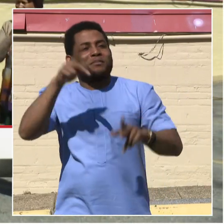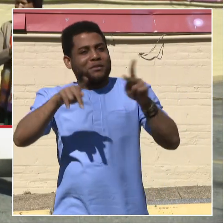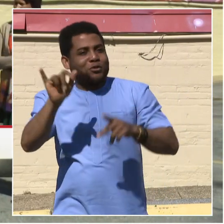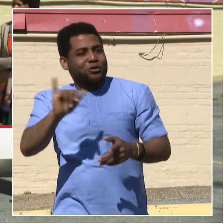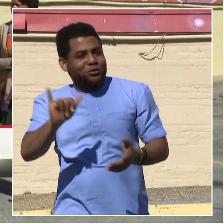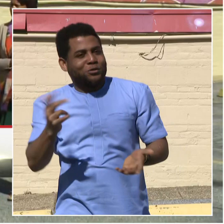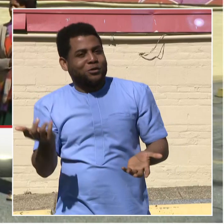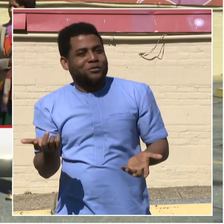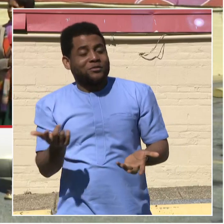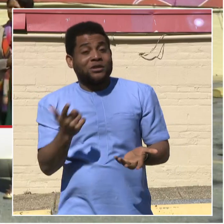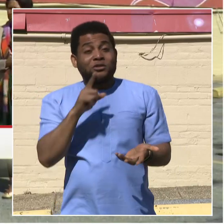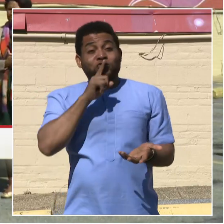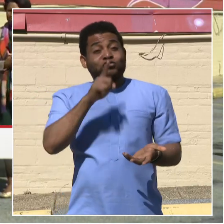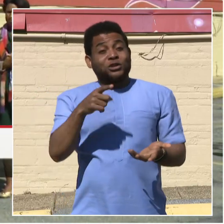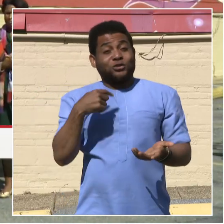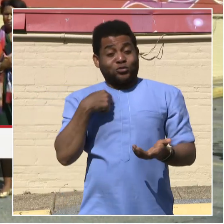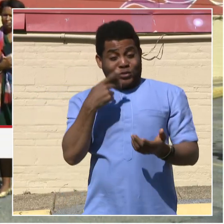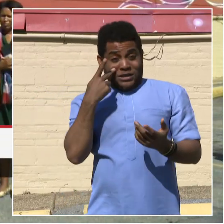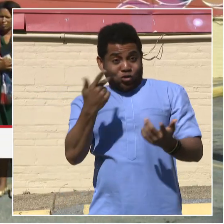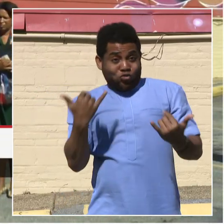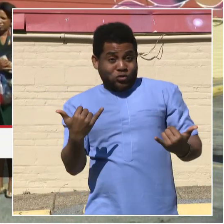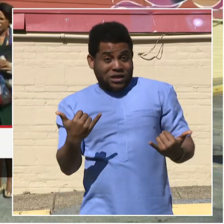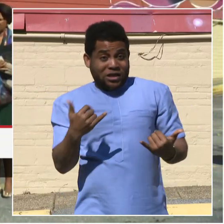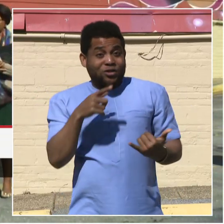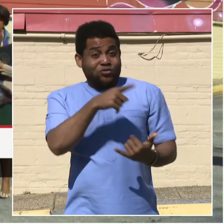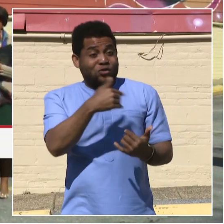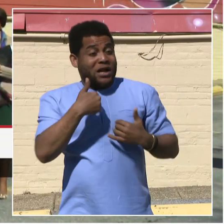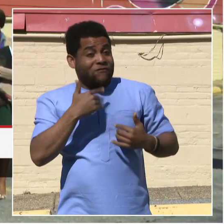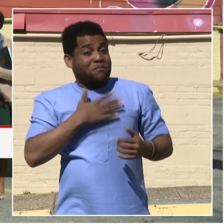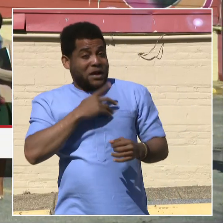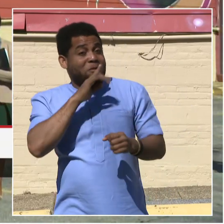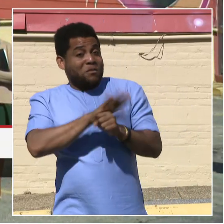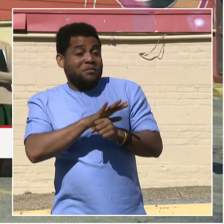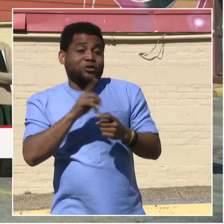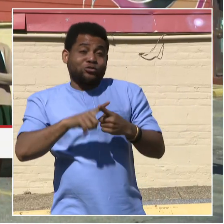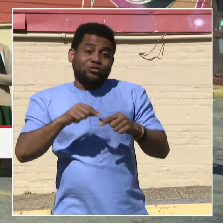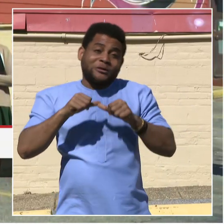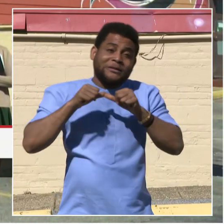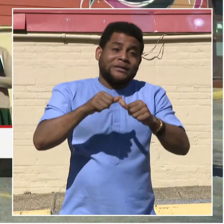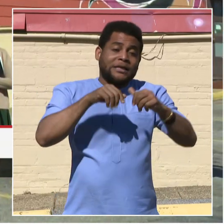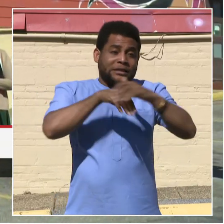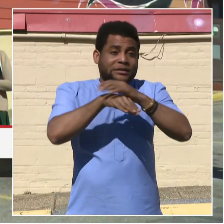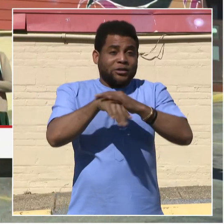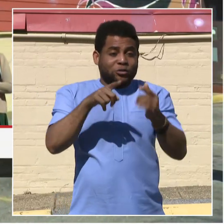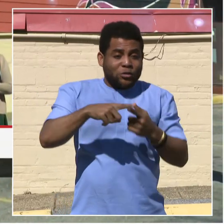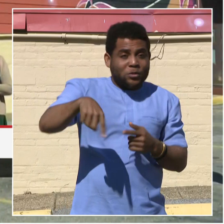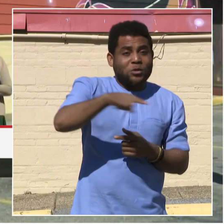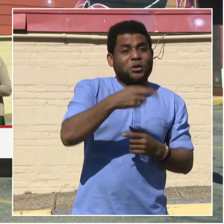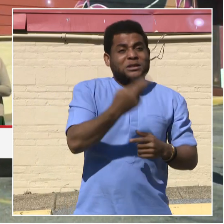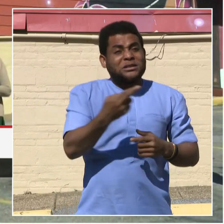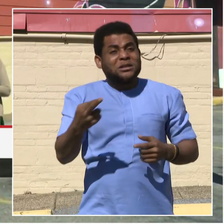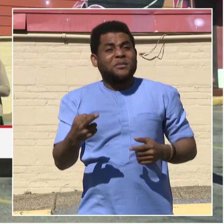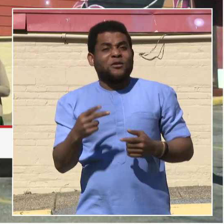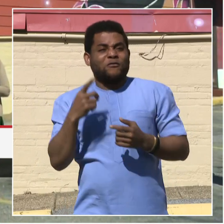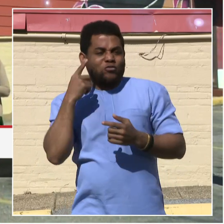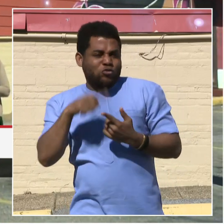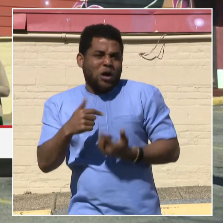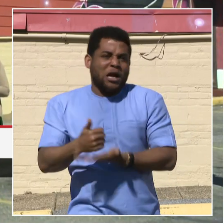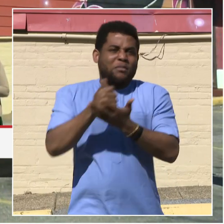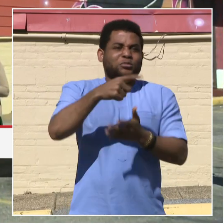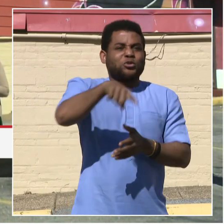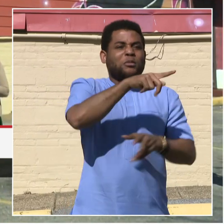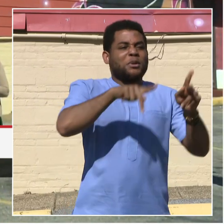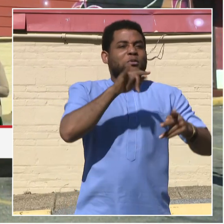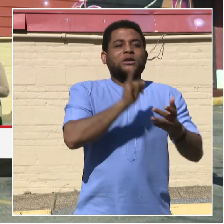day. You have my commitment that I will continue to provide access to resources to adequately address the gaps that exist among underserved residents and businesses in the